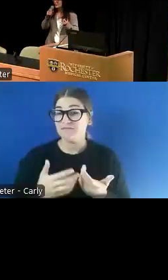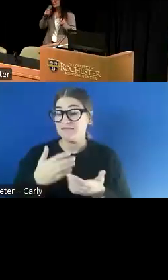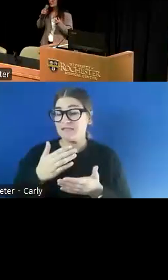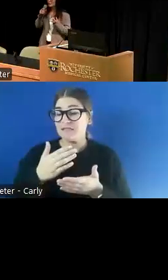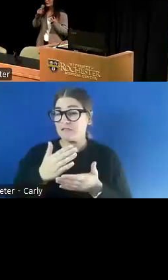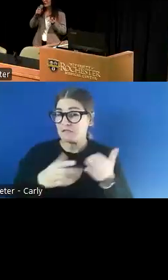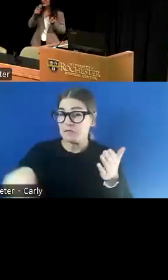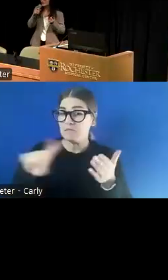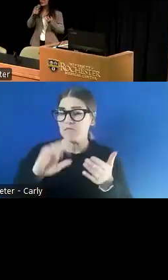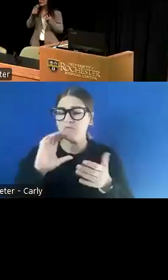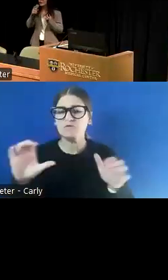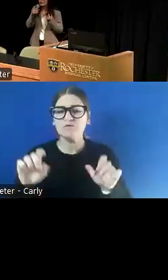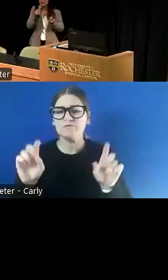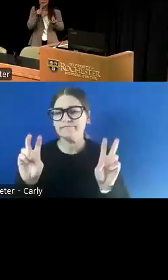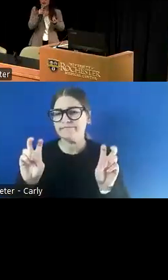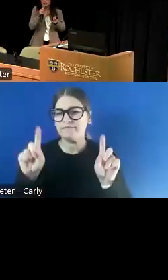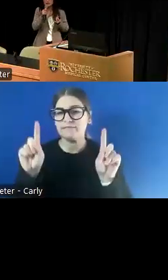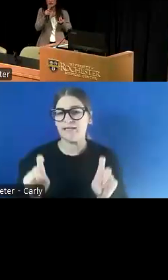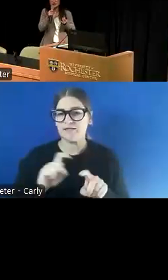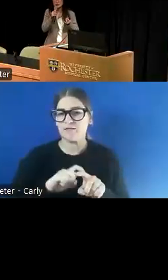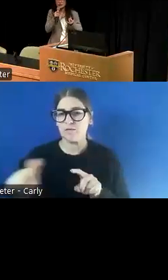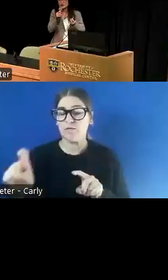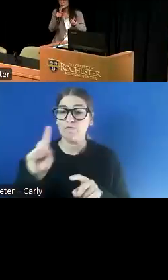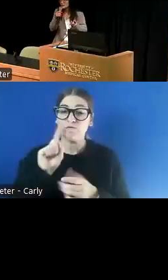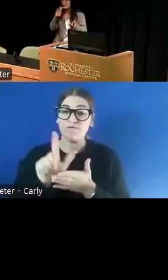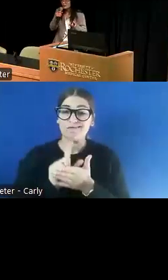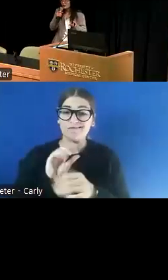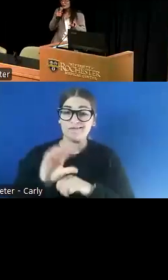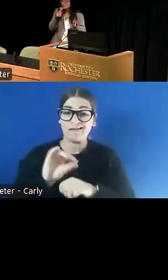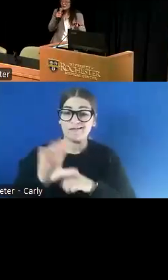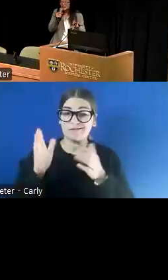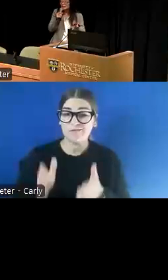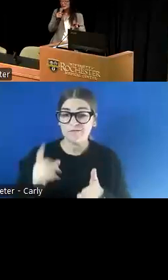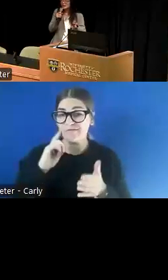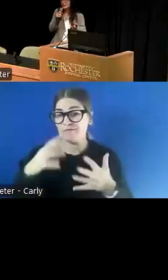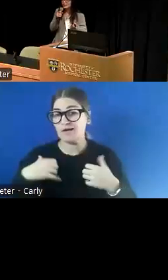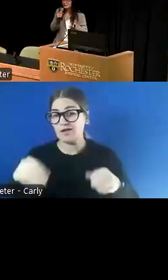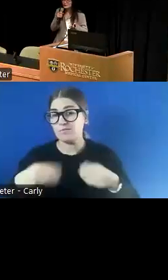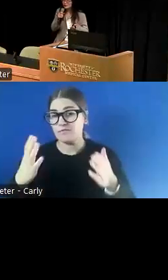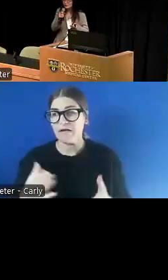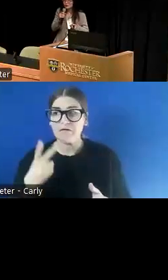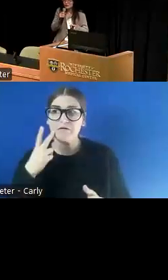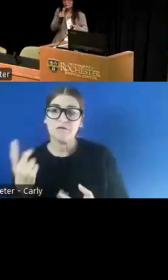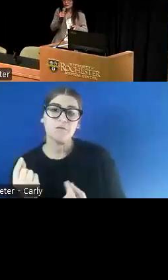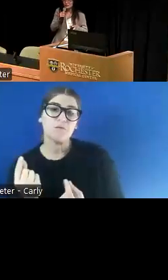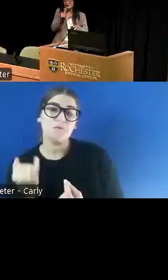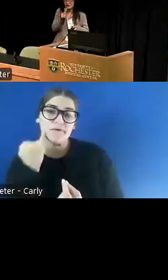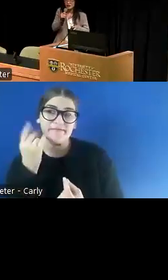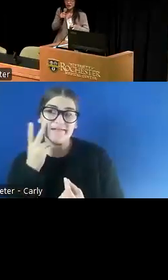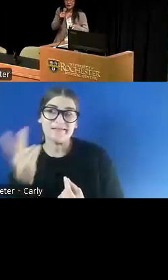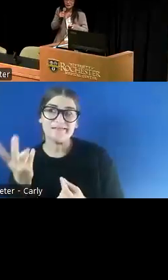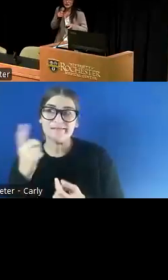the mental health provider or the legal counselor to see what the career consequence really looks like when you do go seek mental